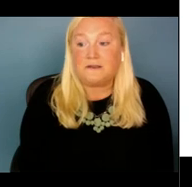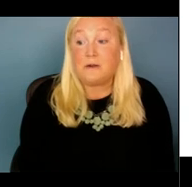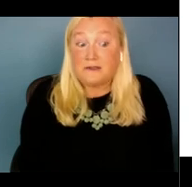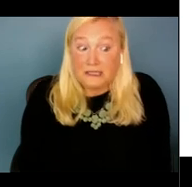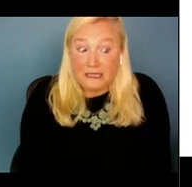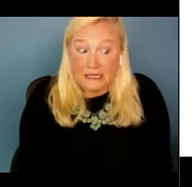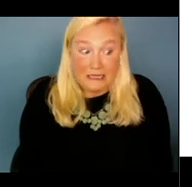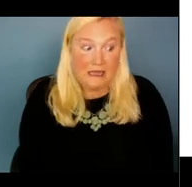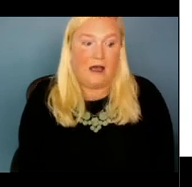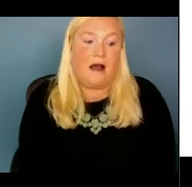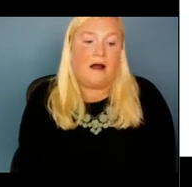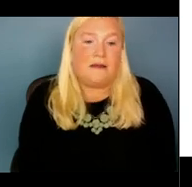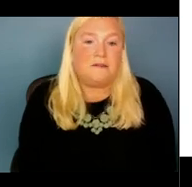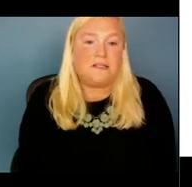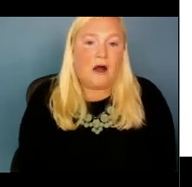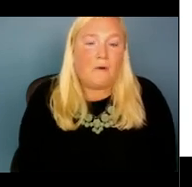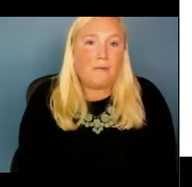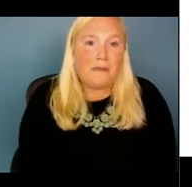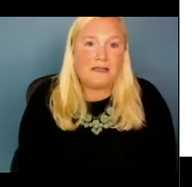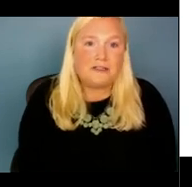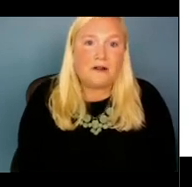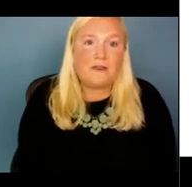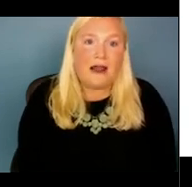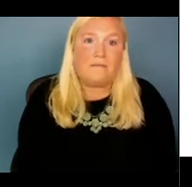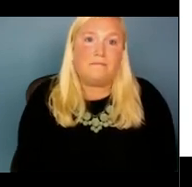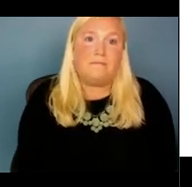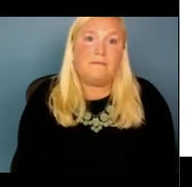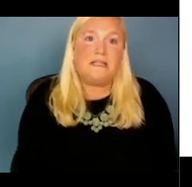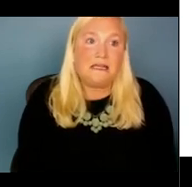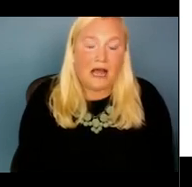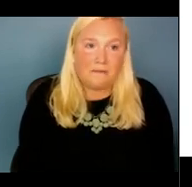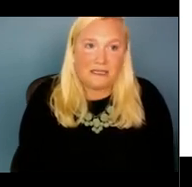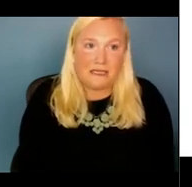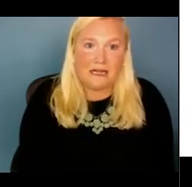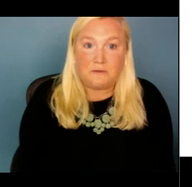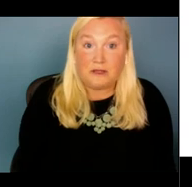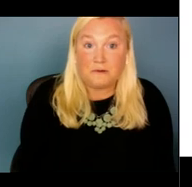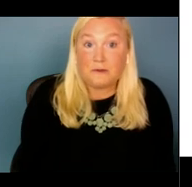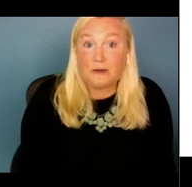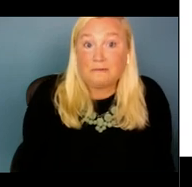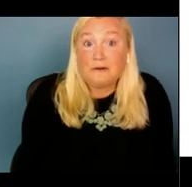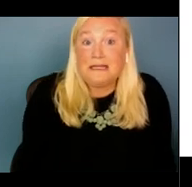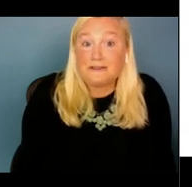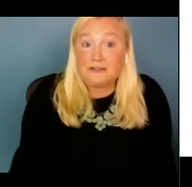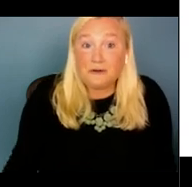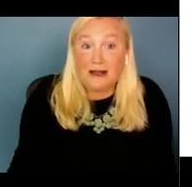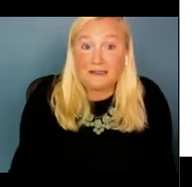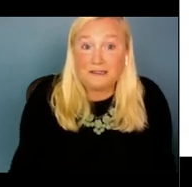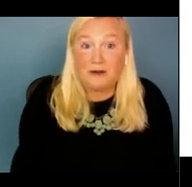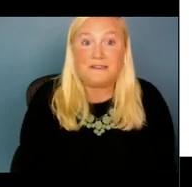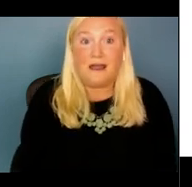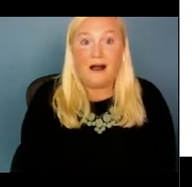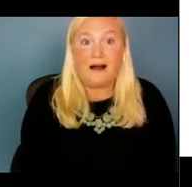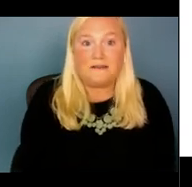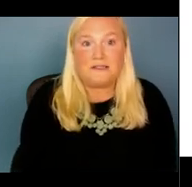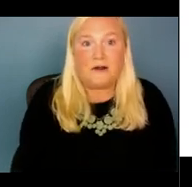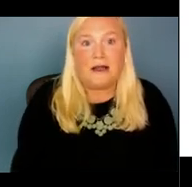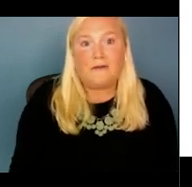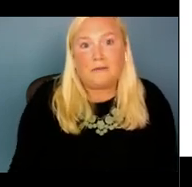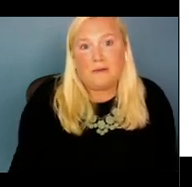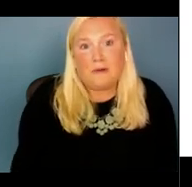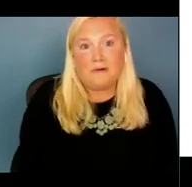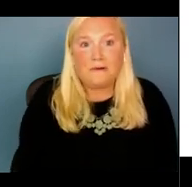who stutters personally. And so making sure that I'm taking time to connect with those who are really the true experts